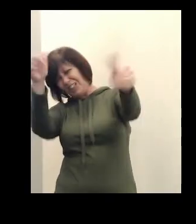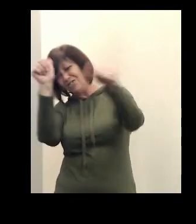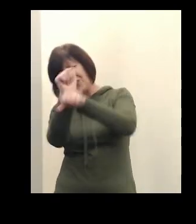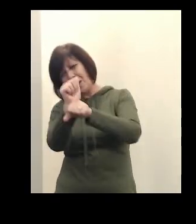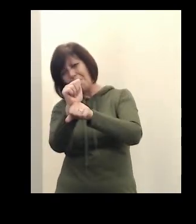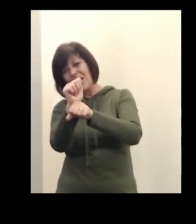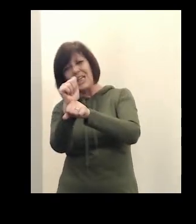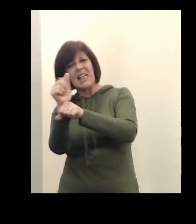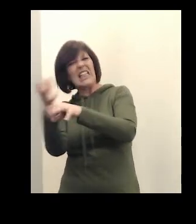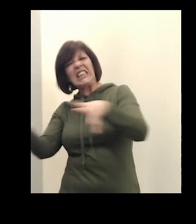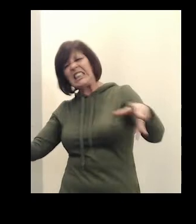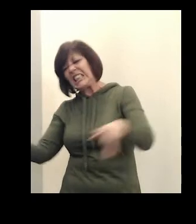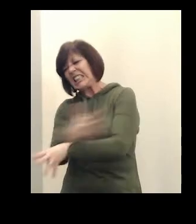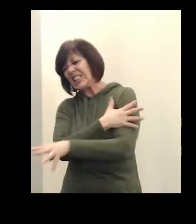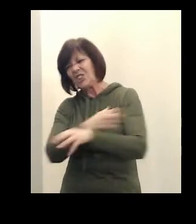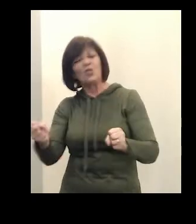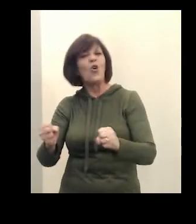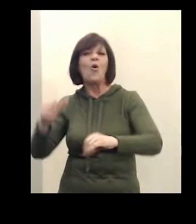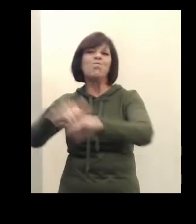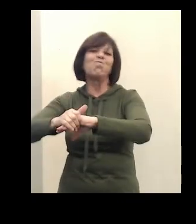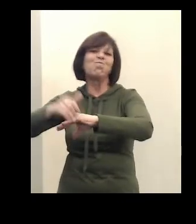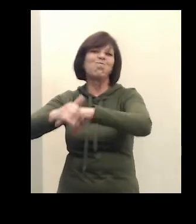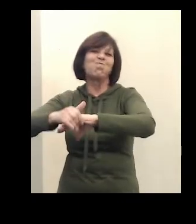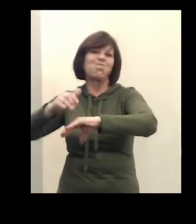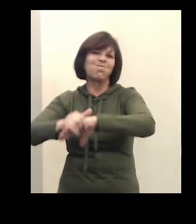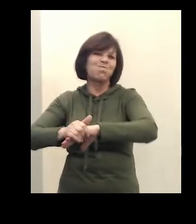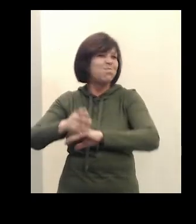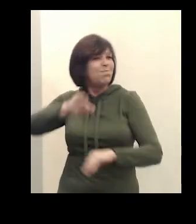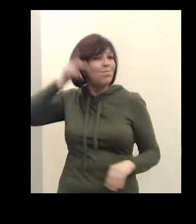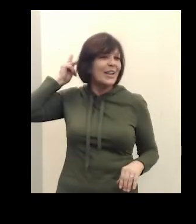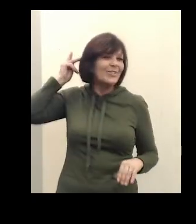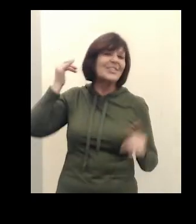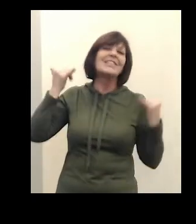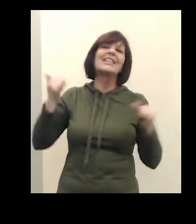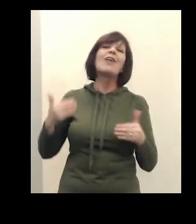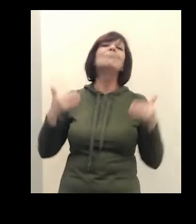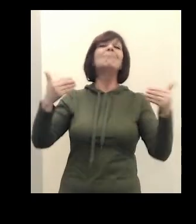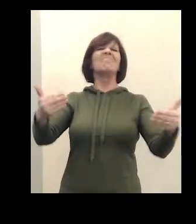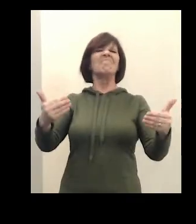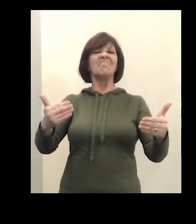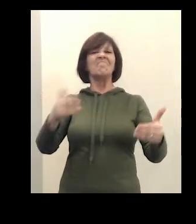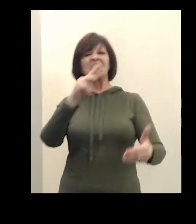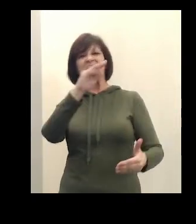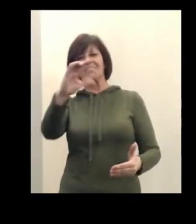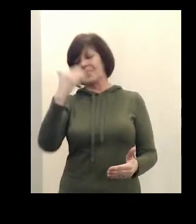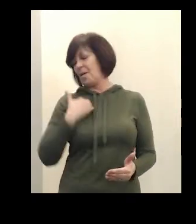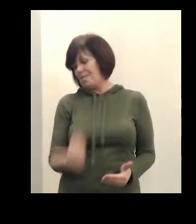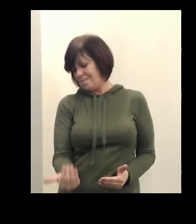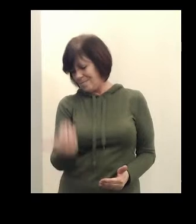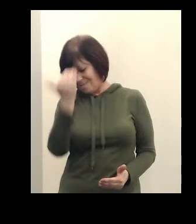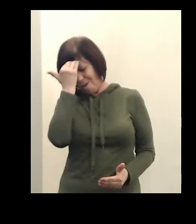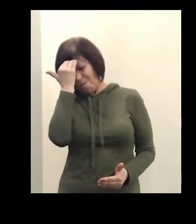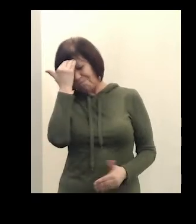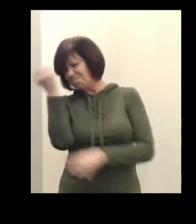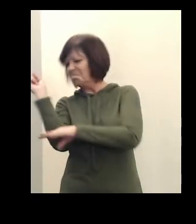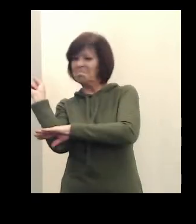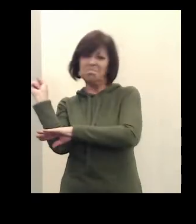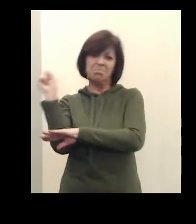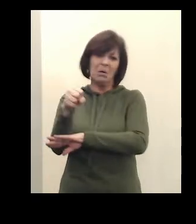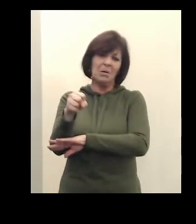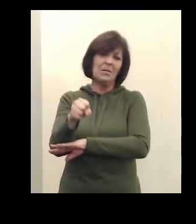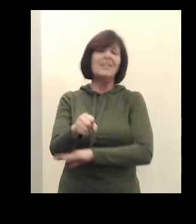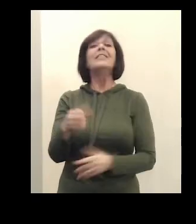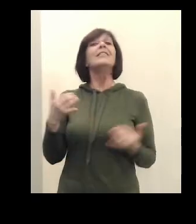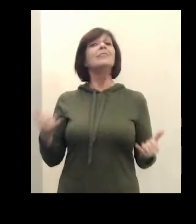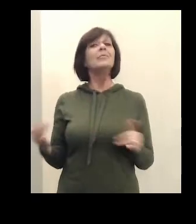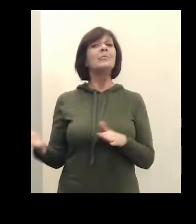destroying the Patriots. Very happy to say that. And now it's on to the next round where I know they're going to take down the Chiefs. With that, we'll open it